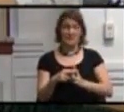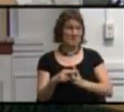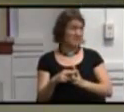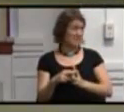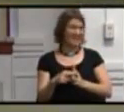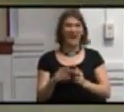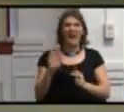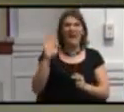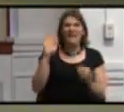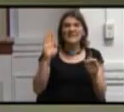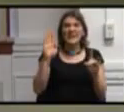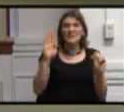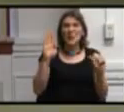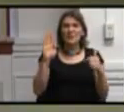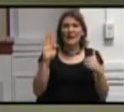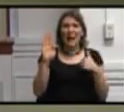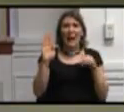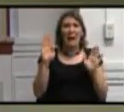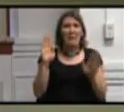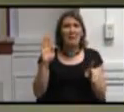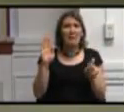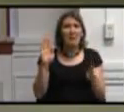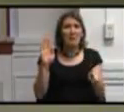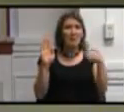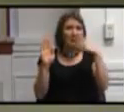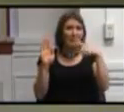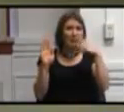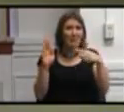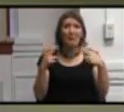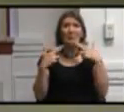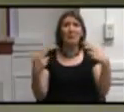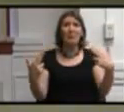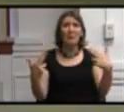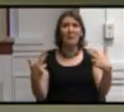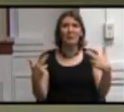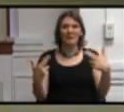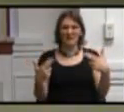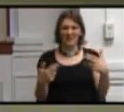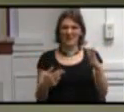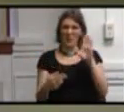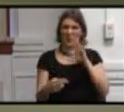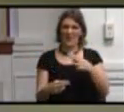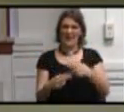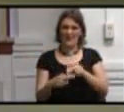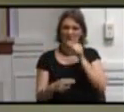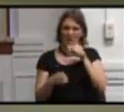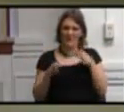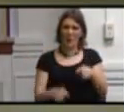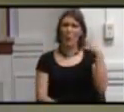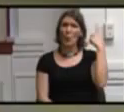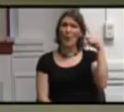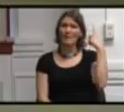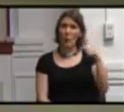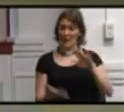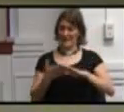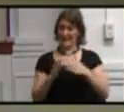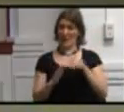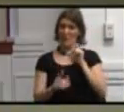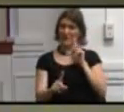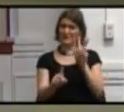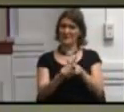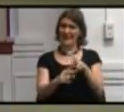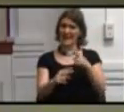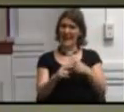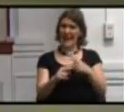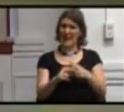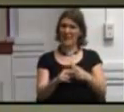beginner's question, even though I'm not quite a beginner anymore. Why do we name private roads? Why would the town, as a public